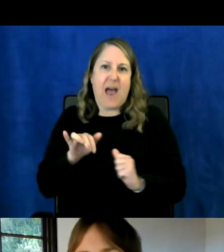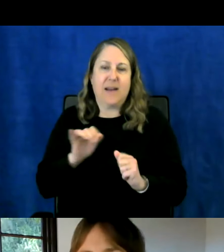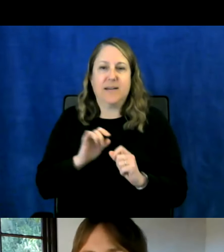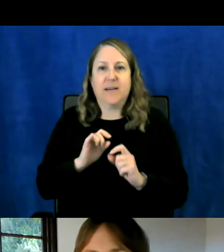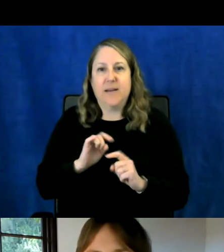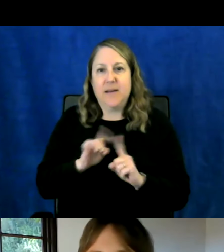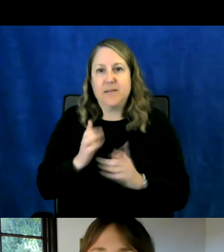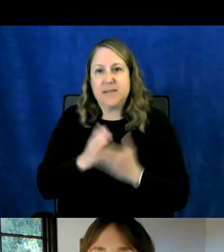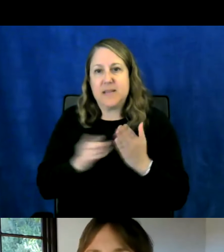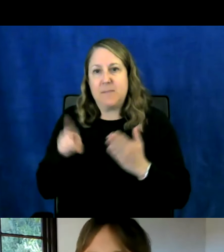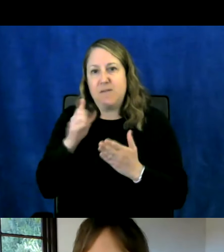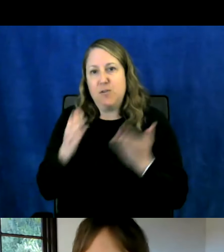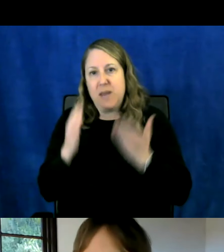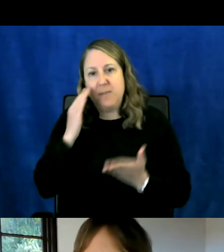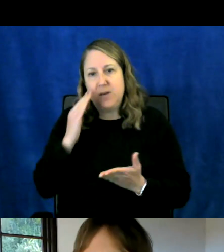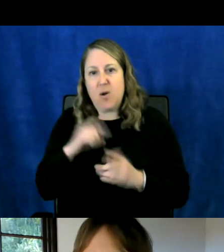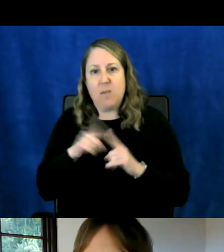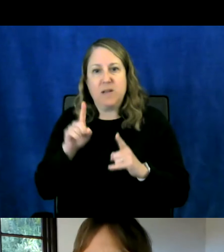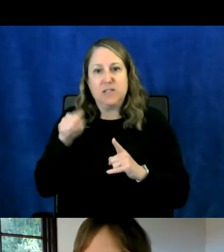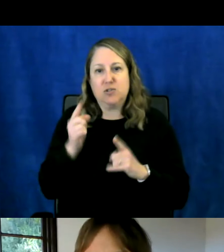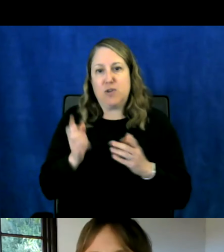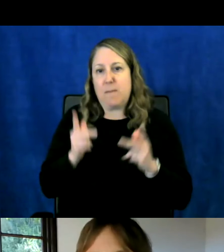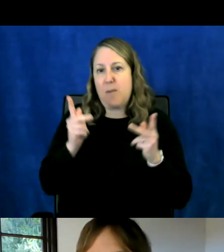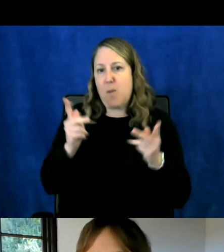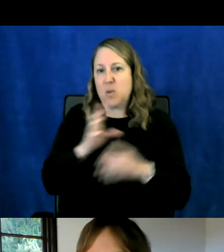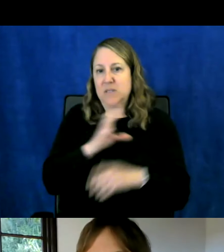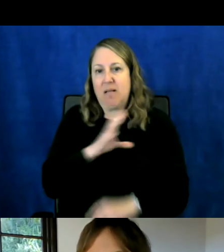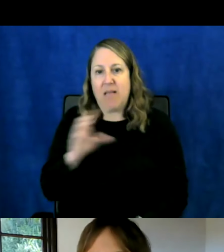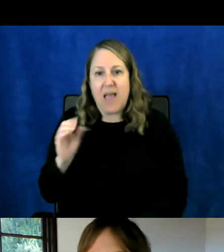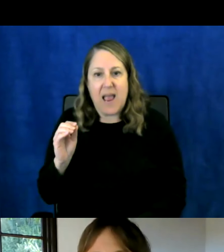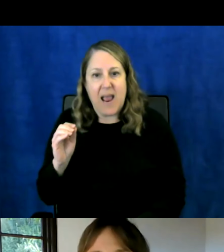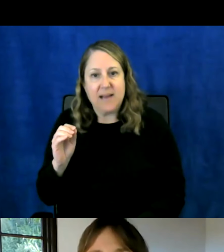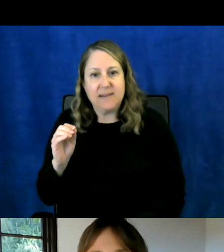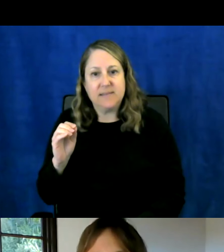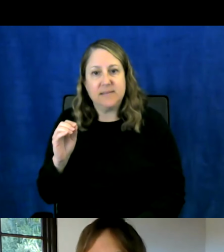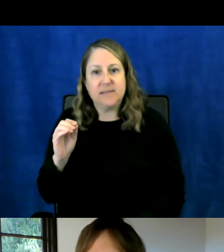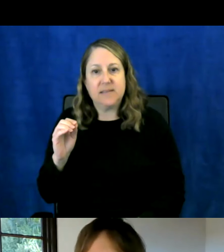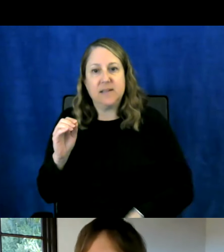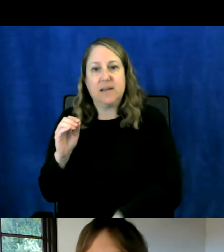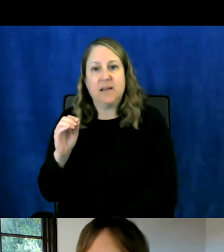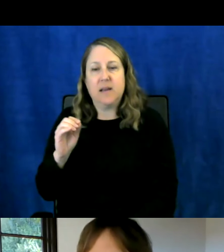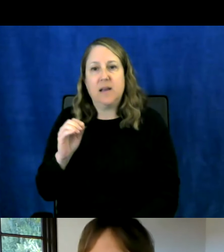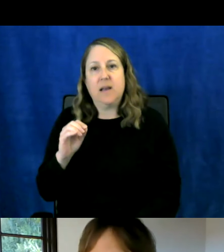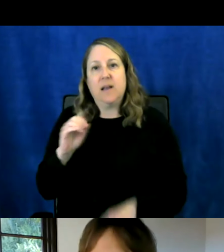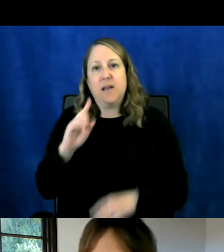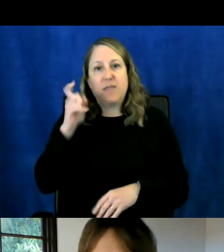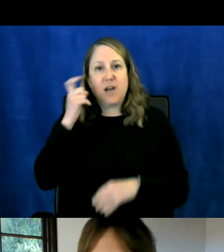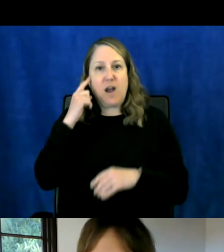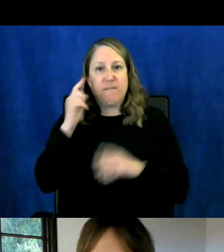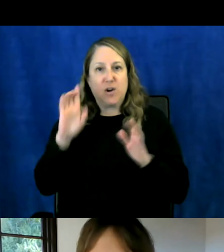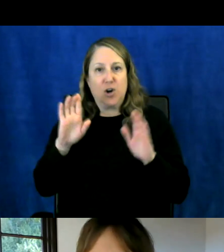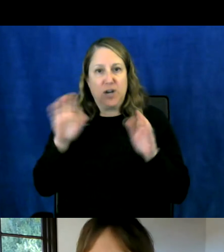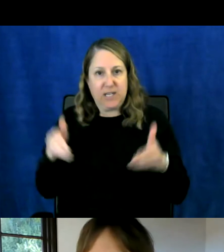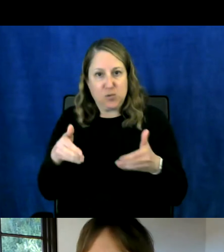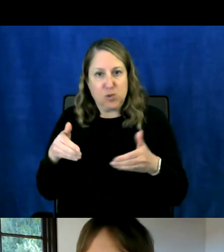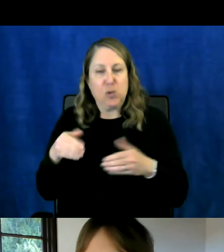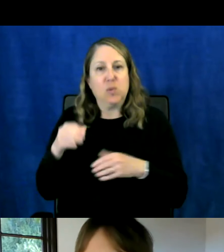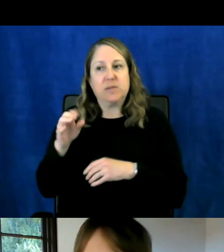may be familiar with the Care Court model, but it's a proposal, and it's also that the governor introduced in March and is